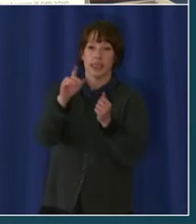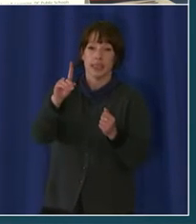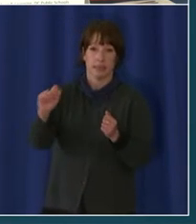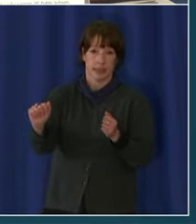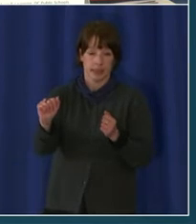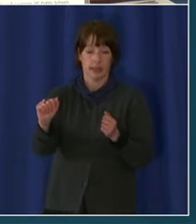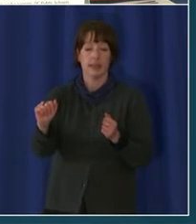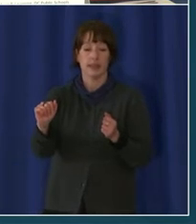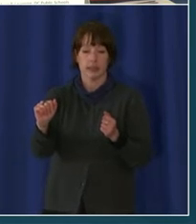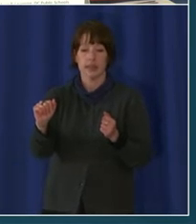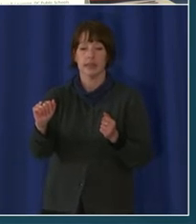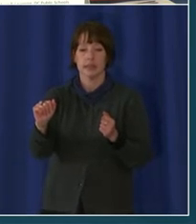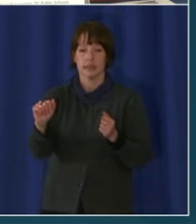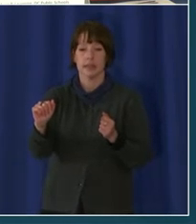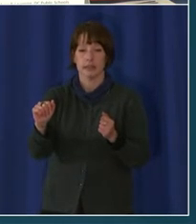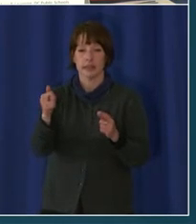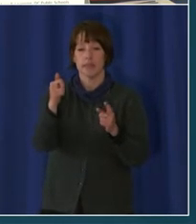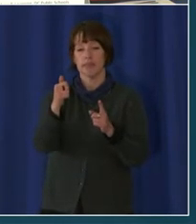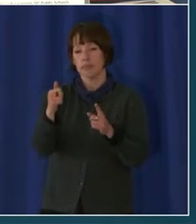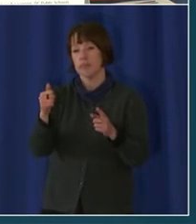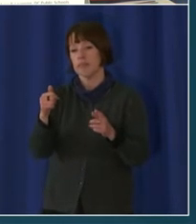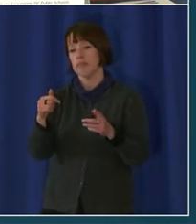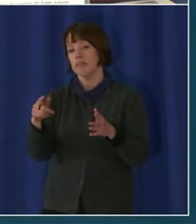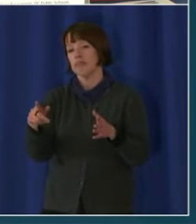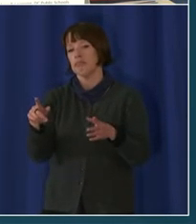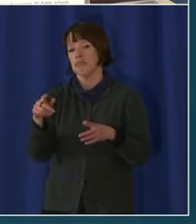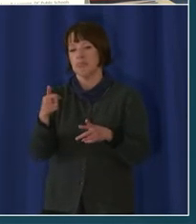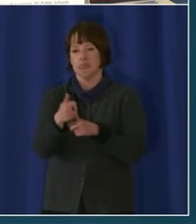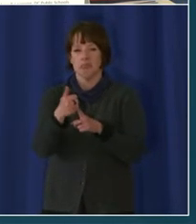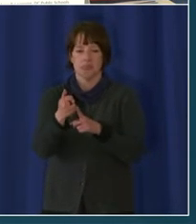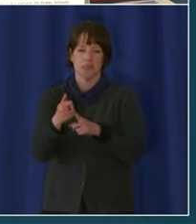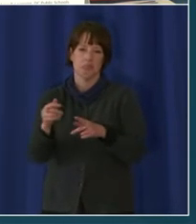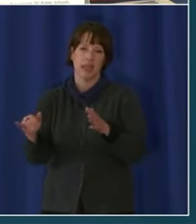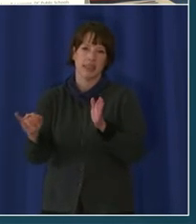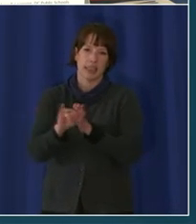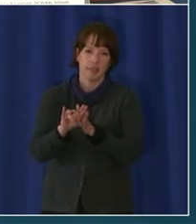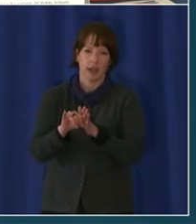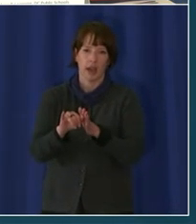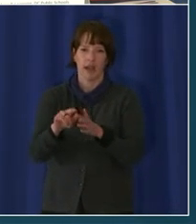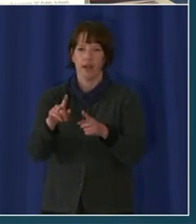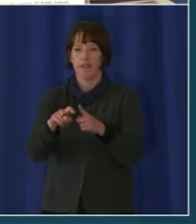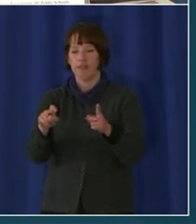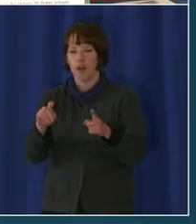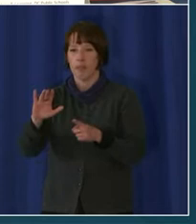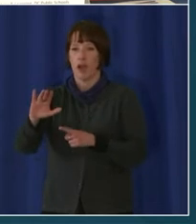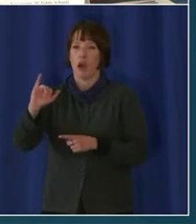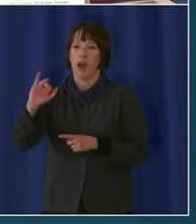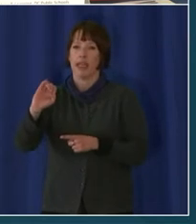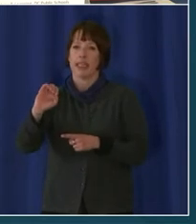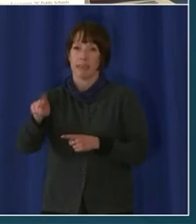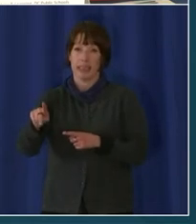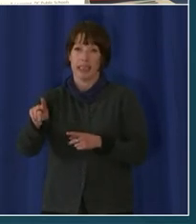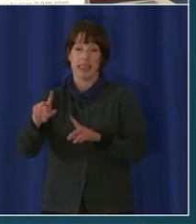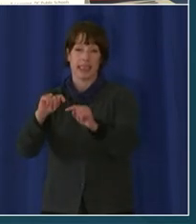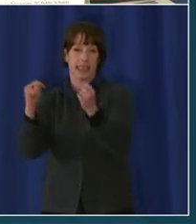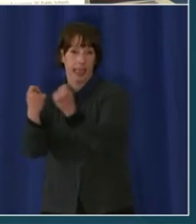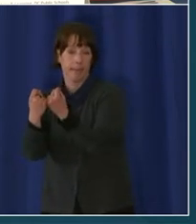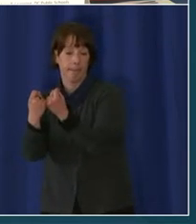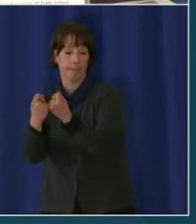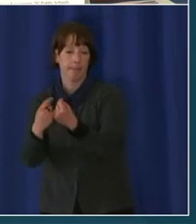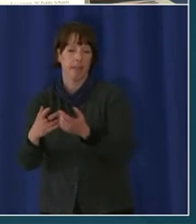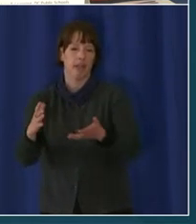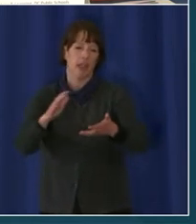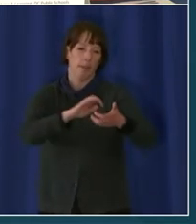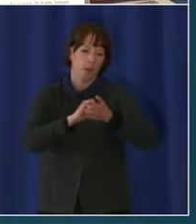disabilities who have been identified by the student's IEP team. So the team, in partnership